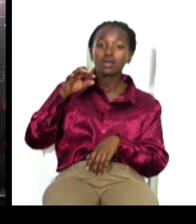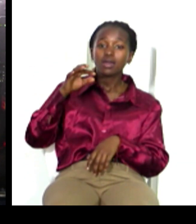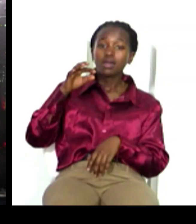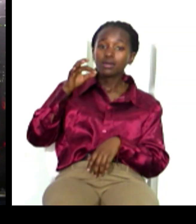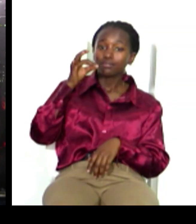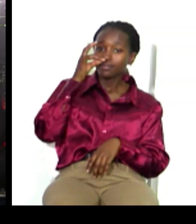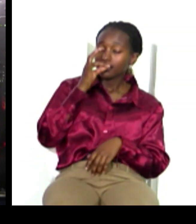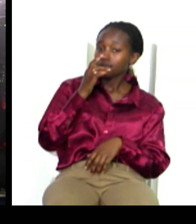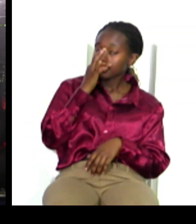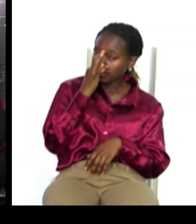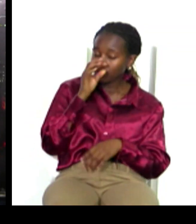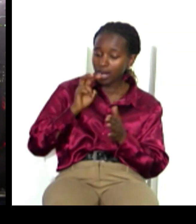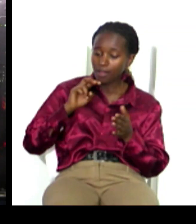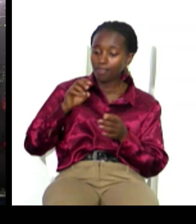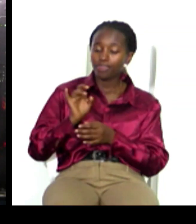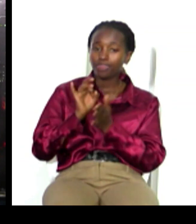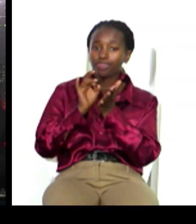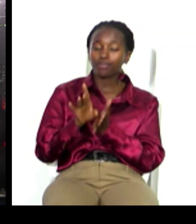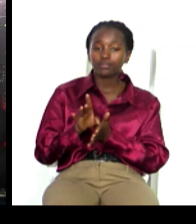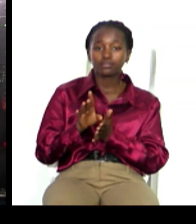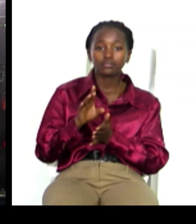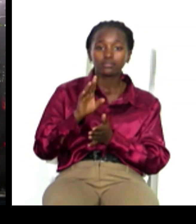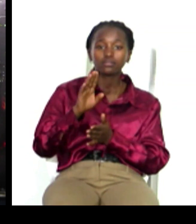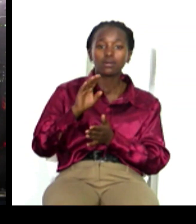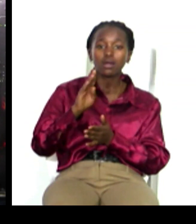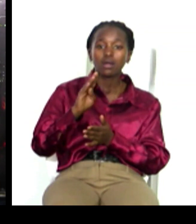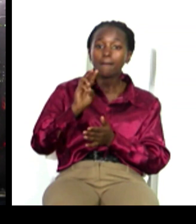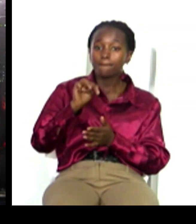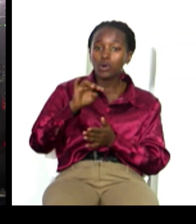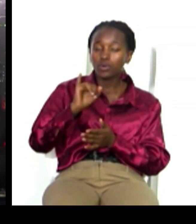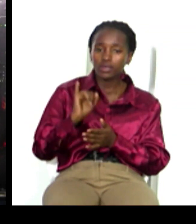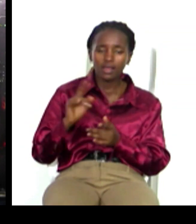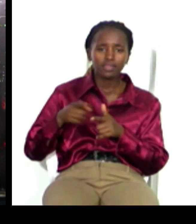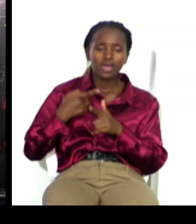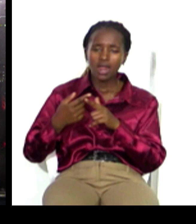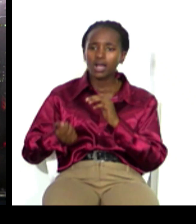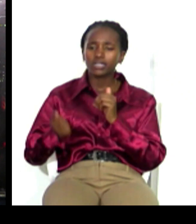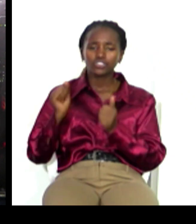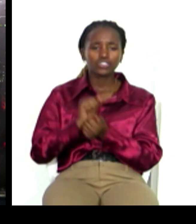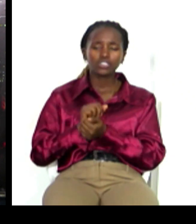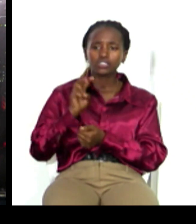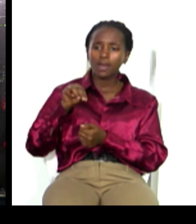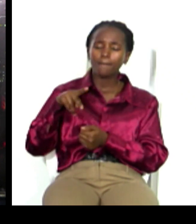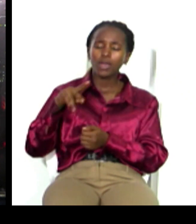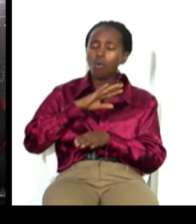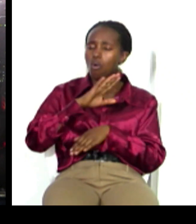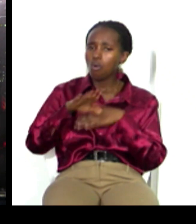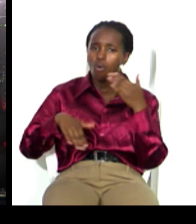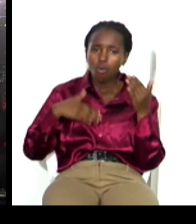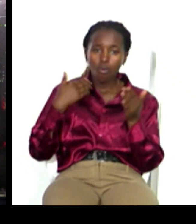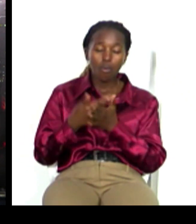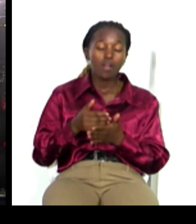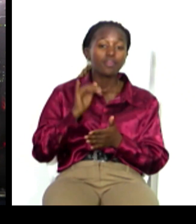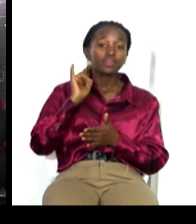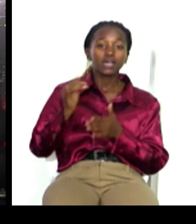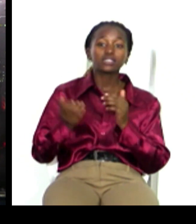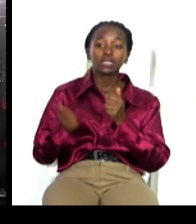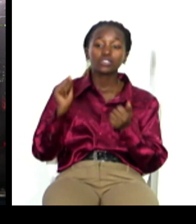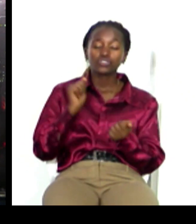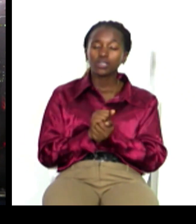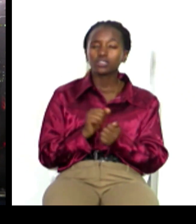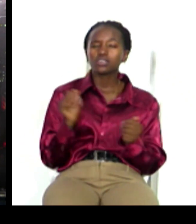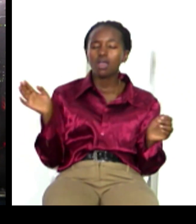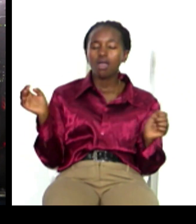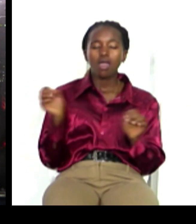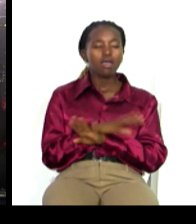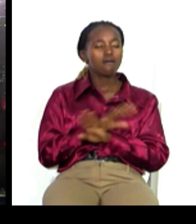kiti, bunge mzima ilibadilika. Right. Yes, it changed everything, and that is what is going